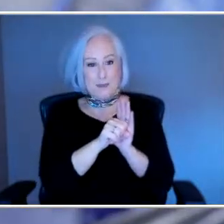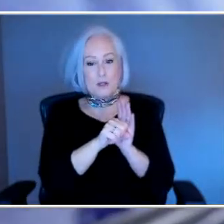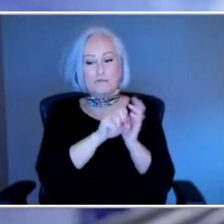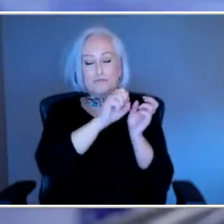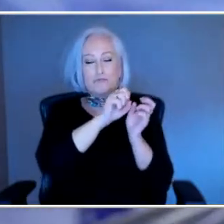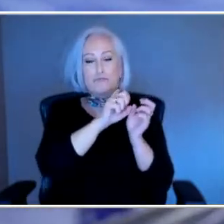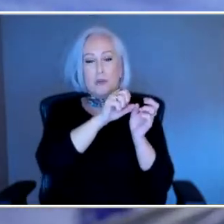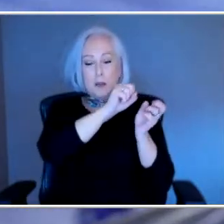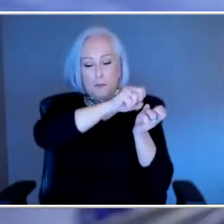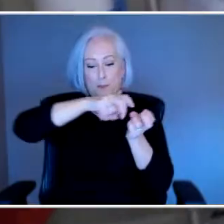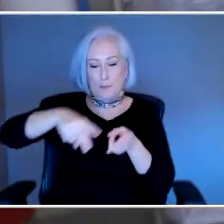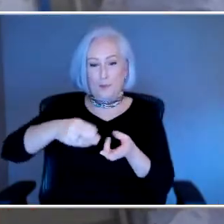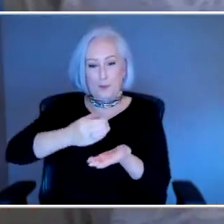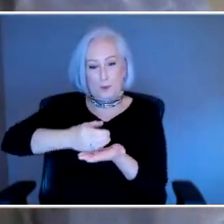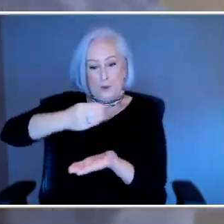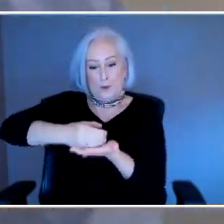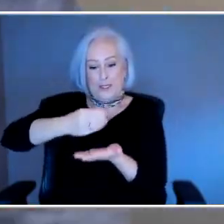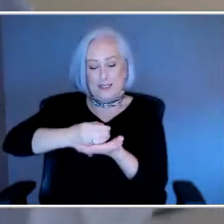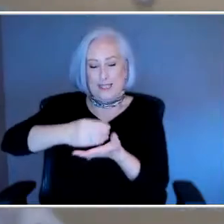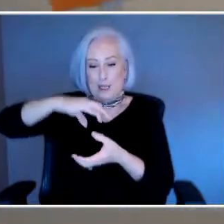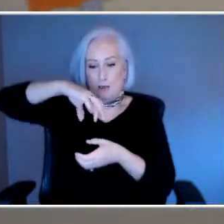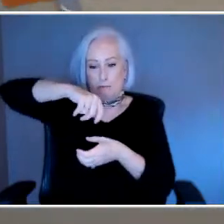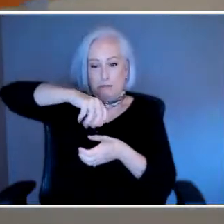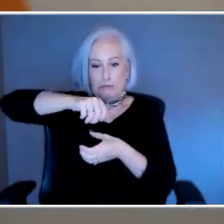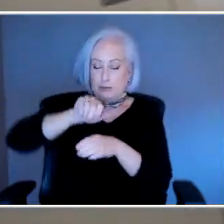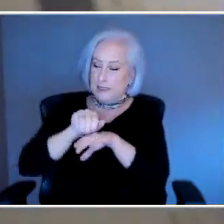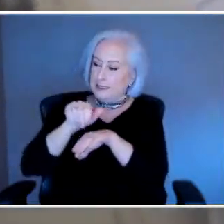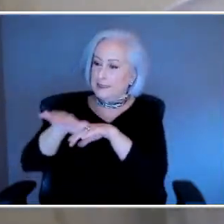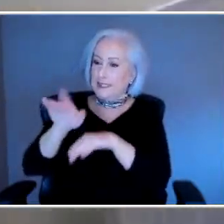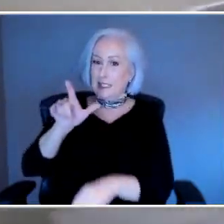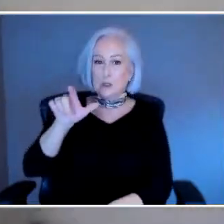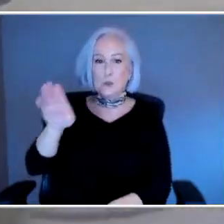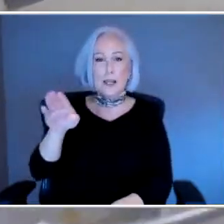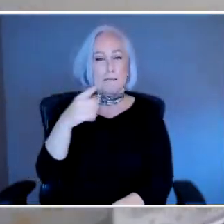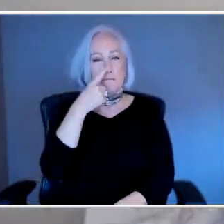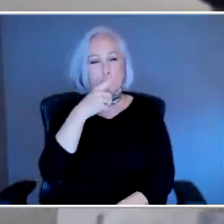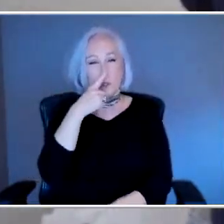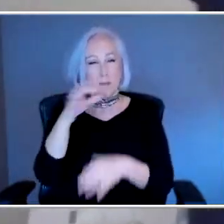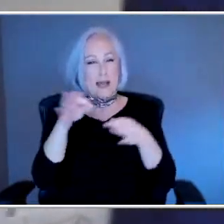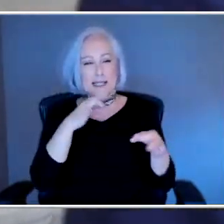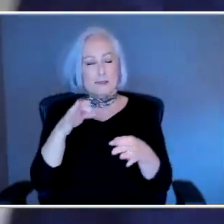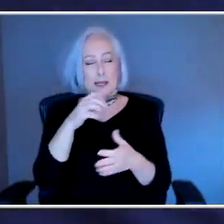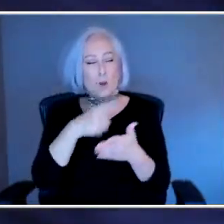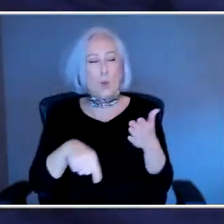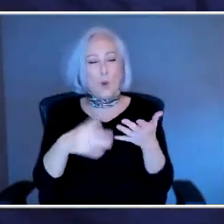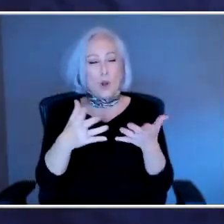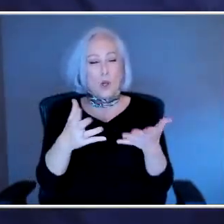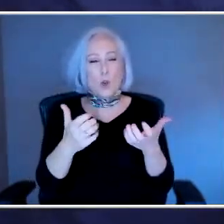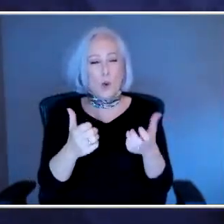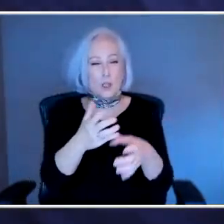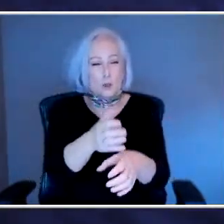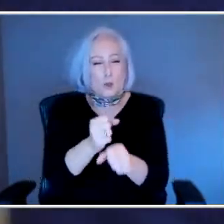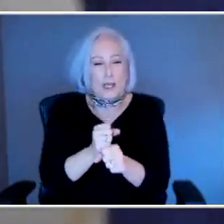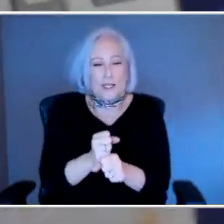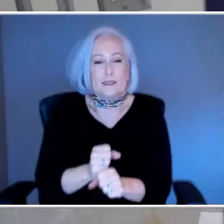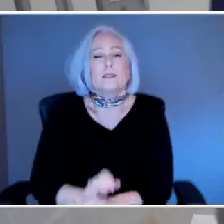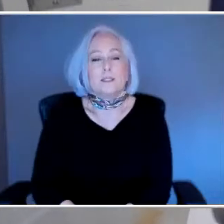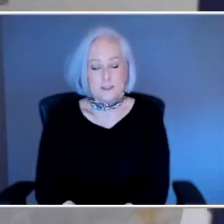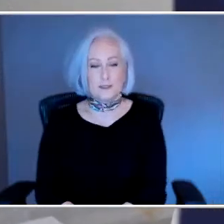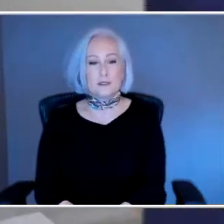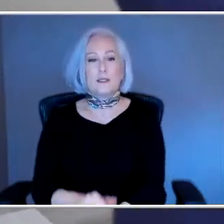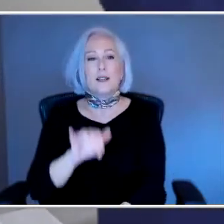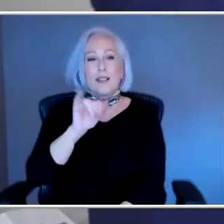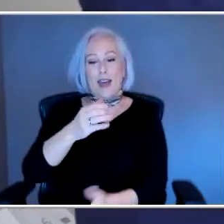then you send it off to the lab. Explain what that was and what information you were hoping to get back from that. Yeah, those specimen containers are